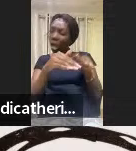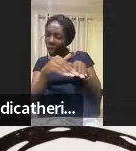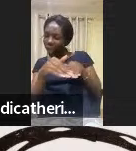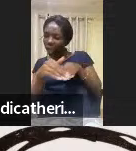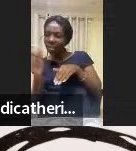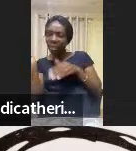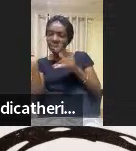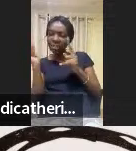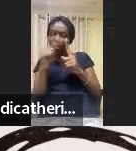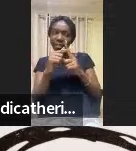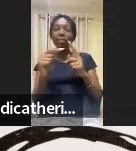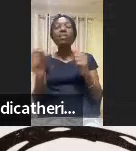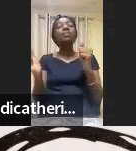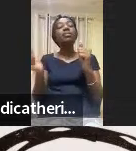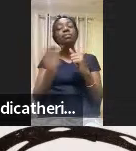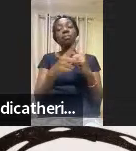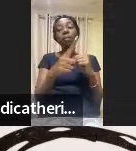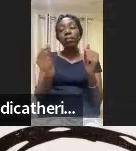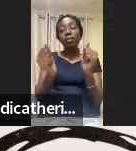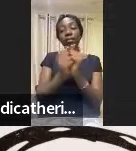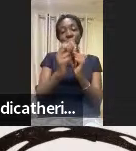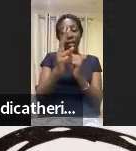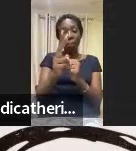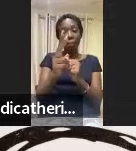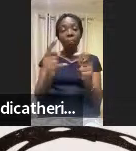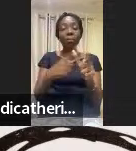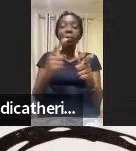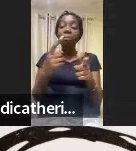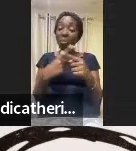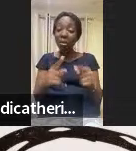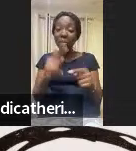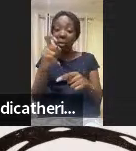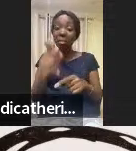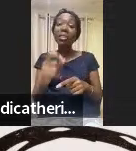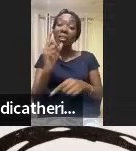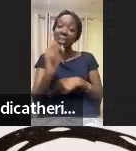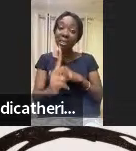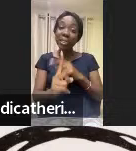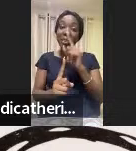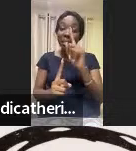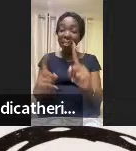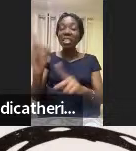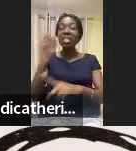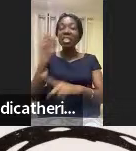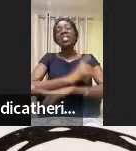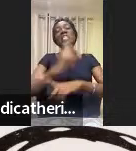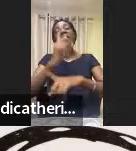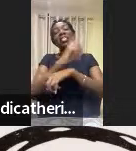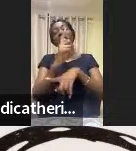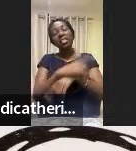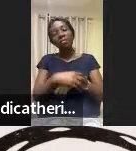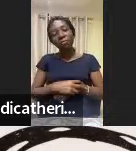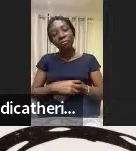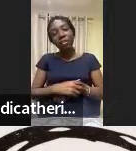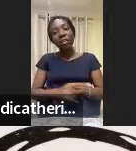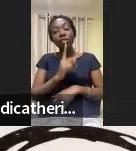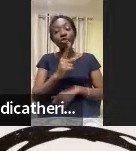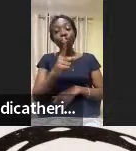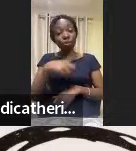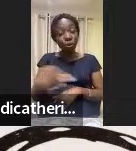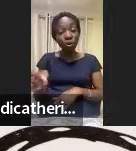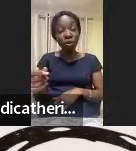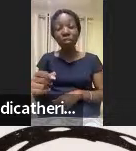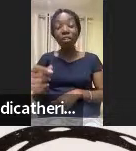days. Otherwise, in between the year, you just have to take one day. So it can never be training, like you attend a 2-day